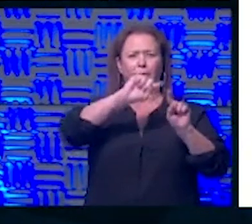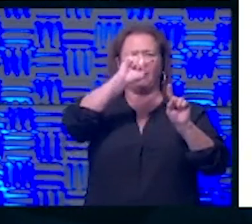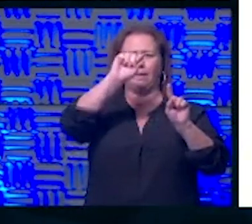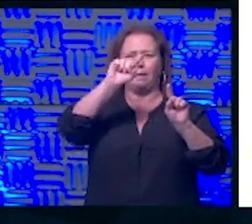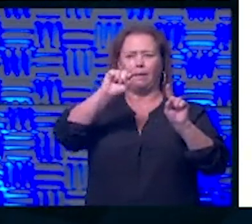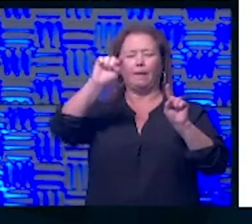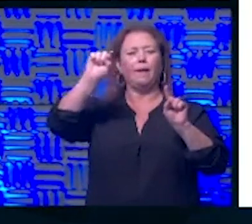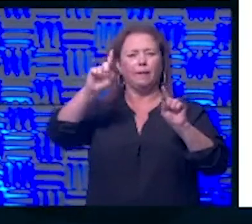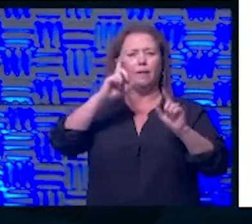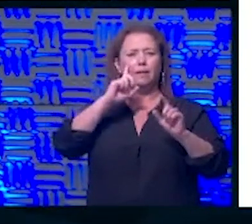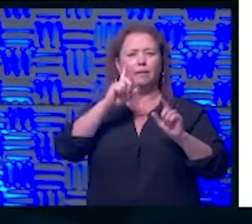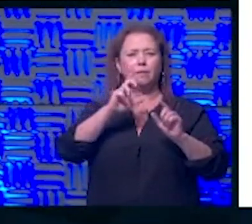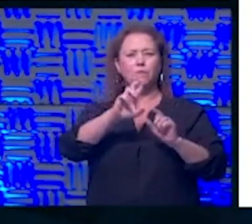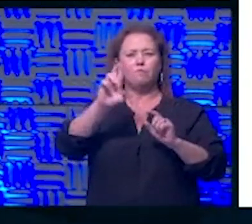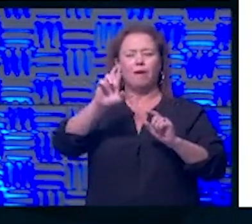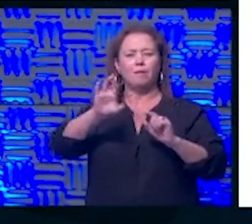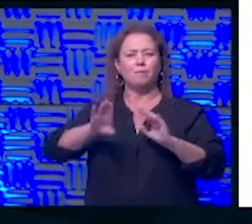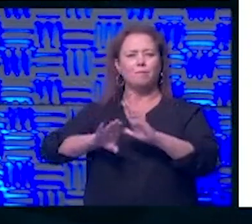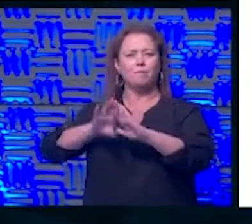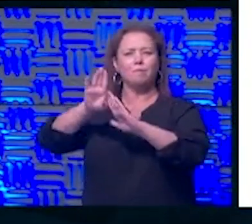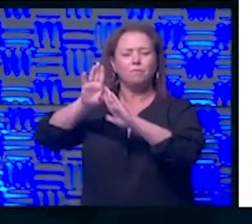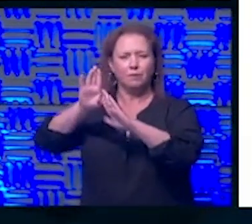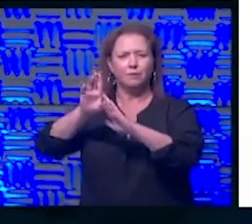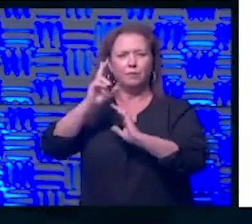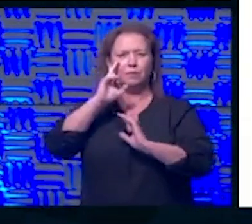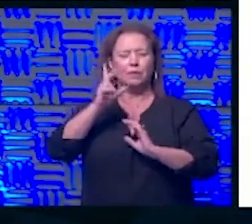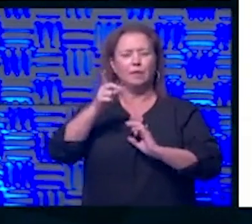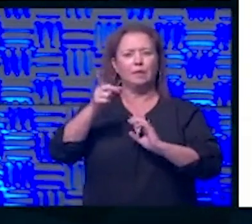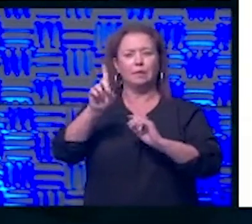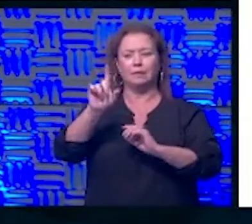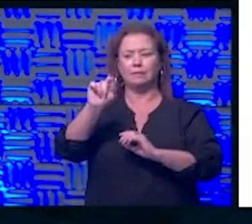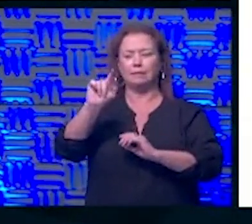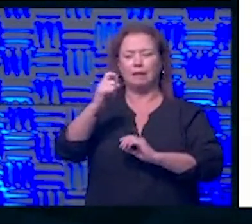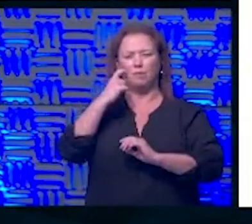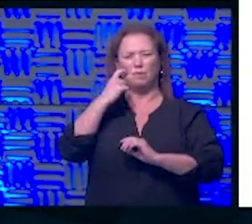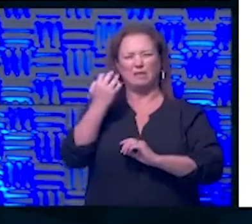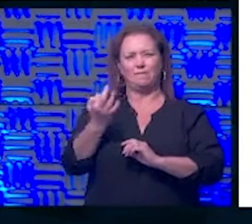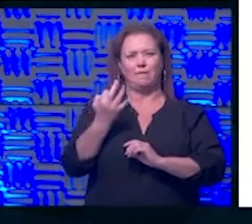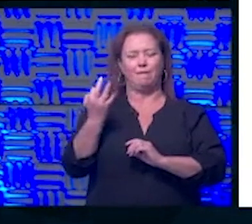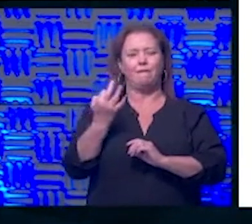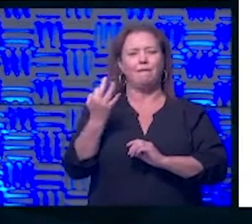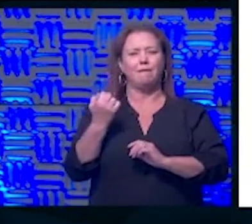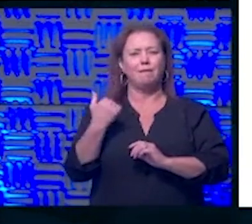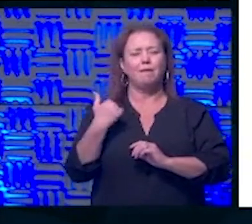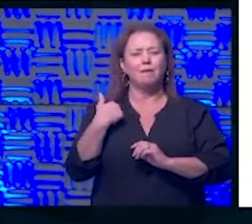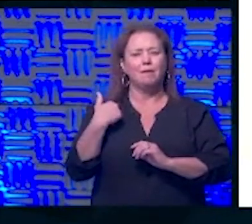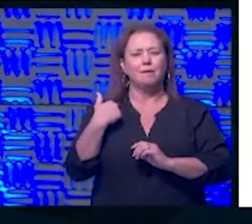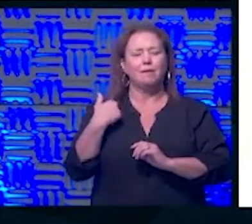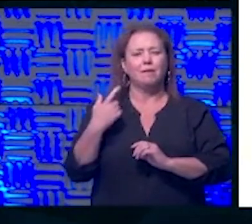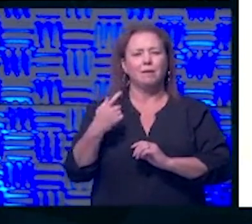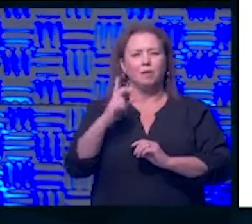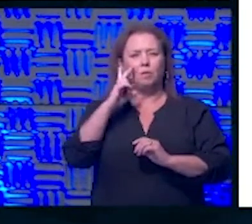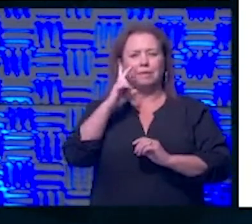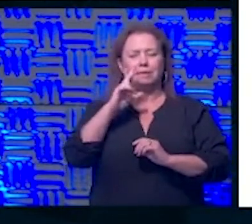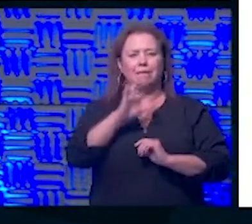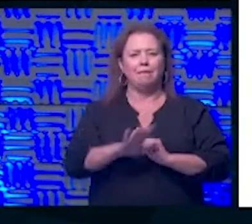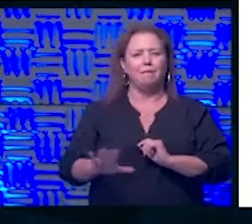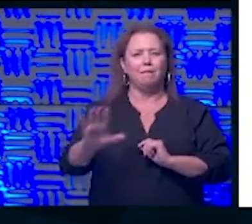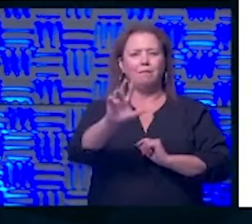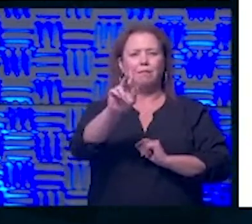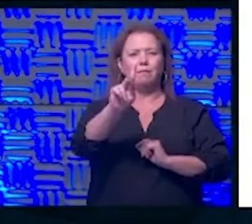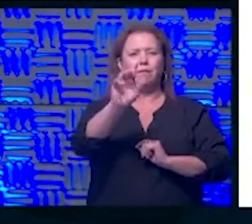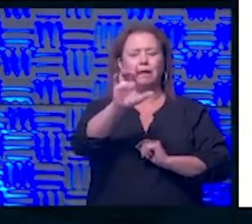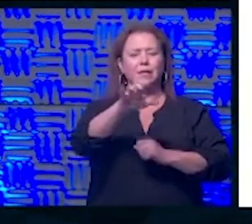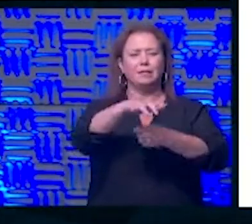so out to the far right. This data goes through Friday. We're really seeing this across the Kansas City